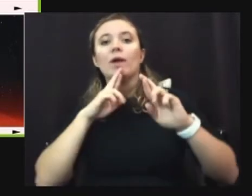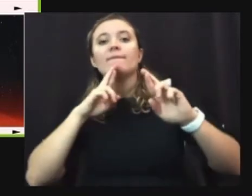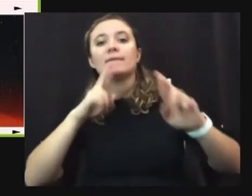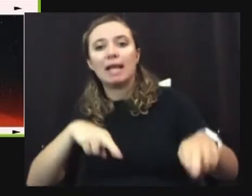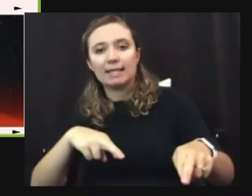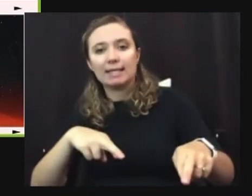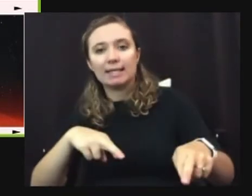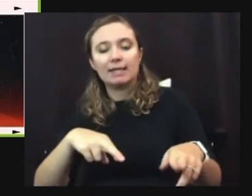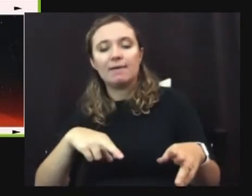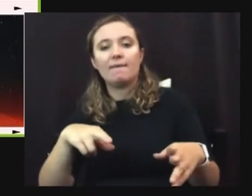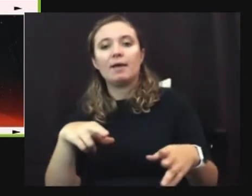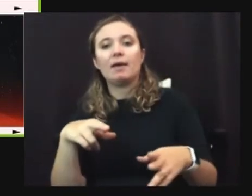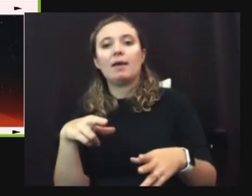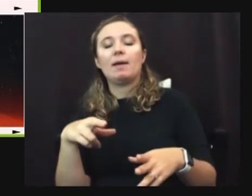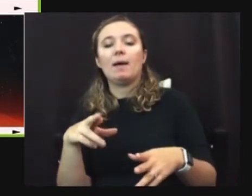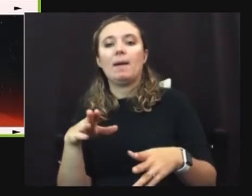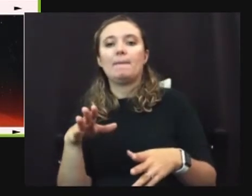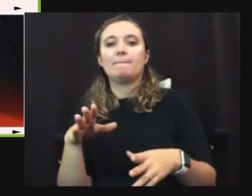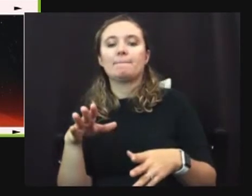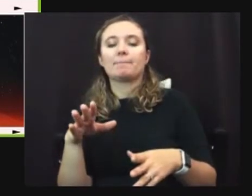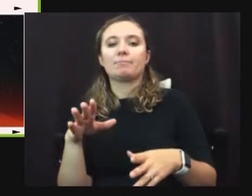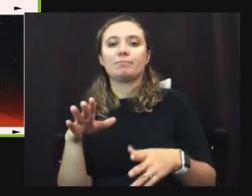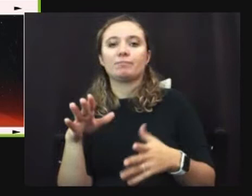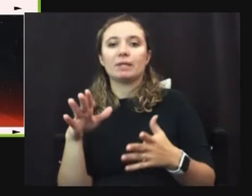cast iron skillet drops on your foot,